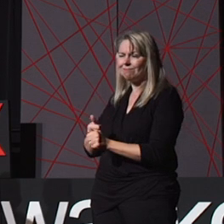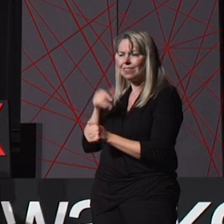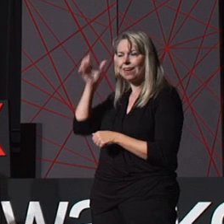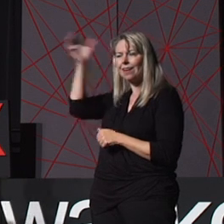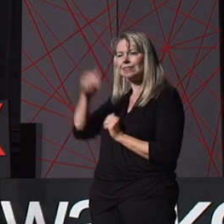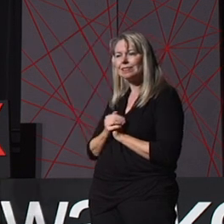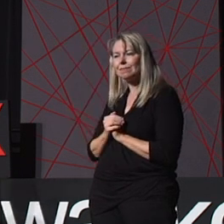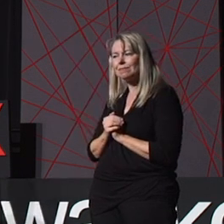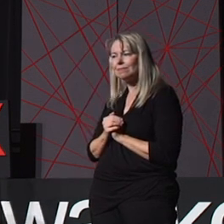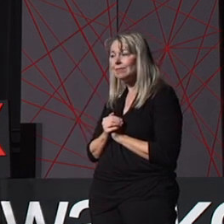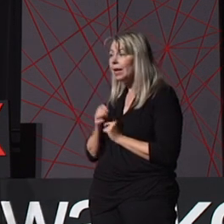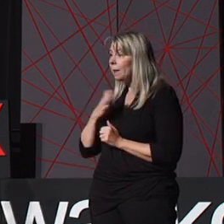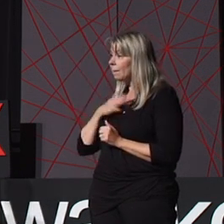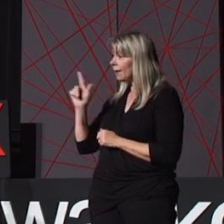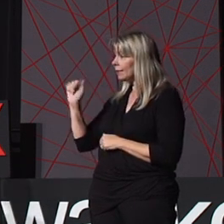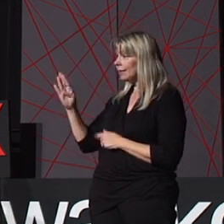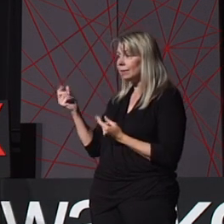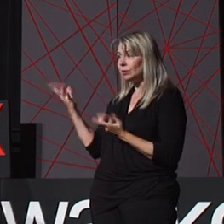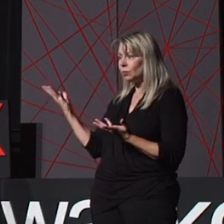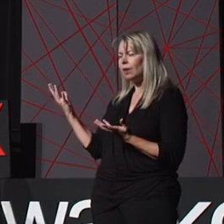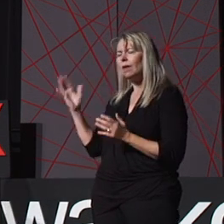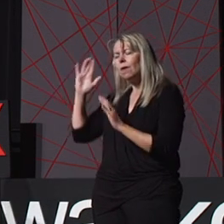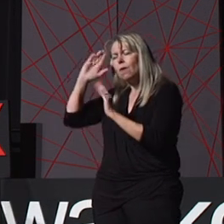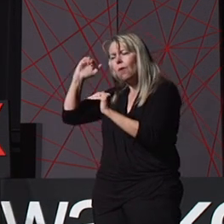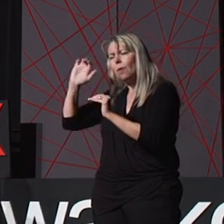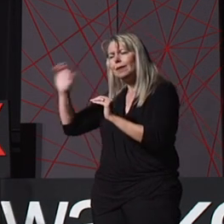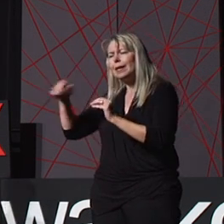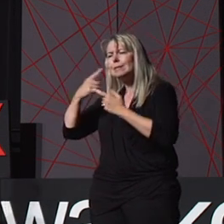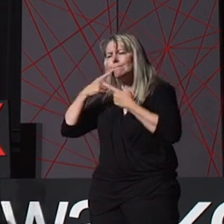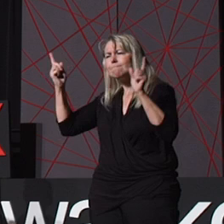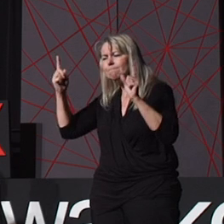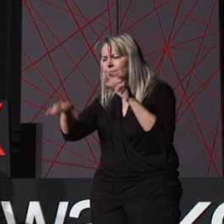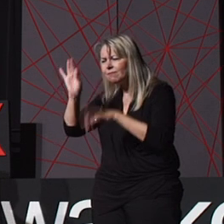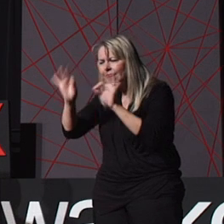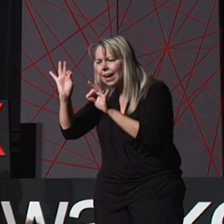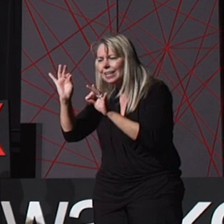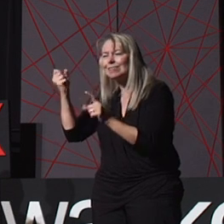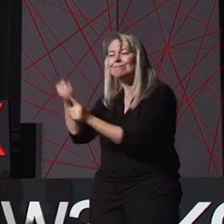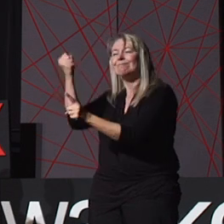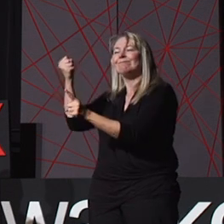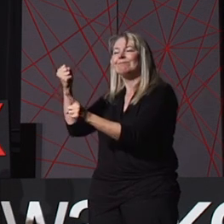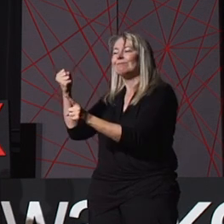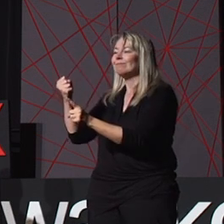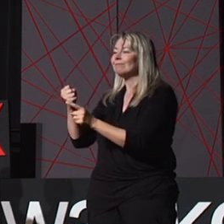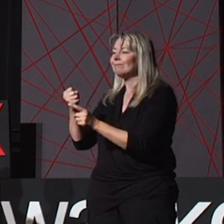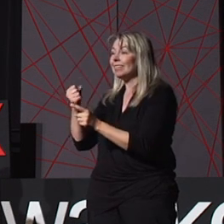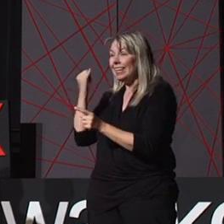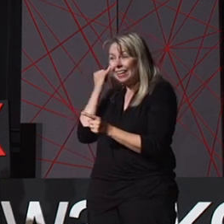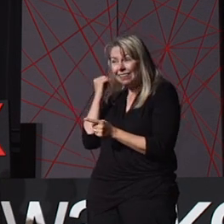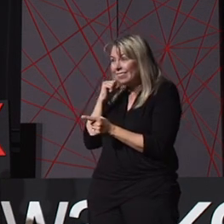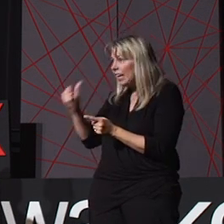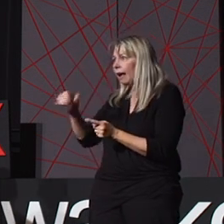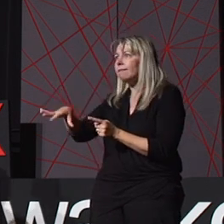believe that we can hopefully make some important breakthroughs. And if not, we'll at least move our field forward